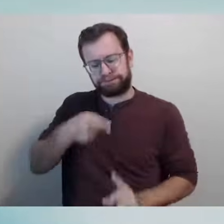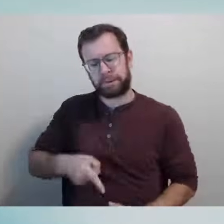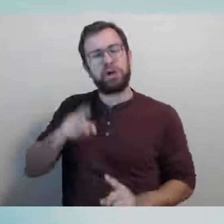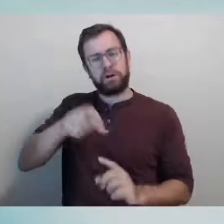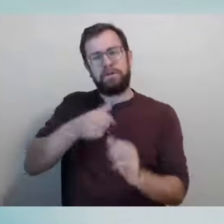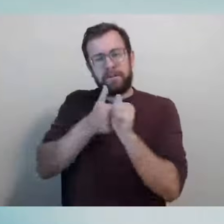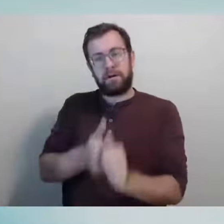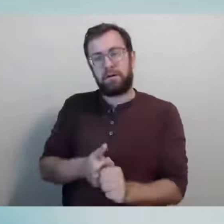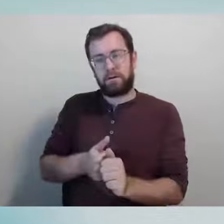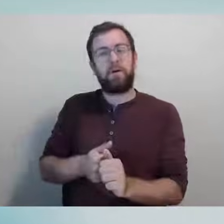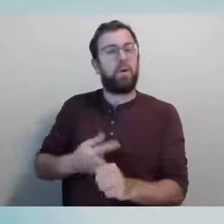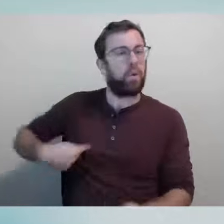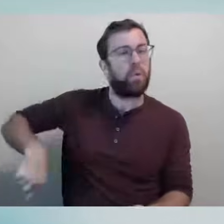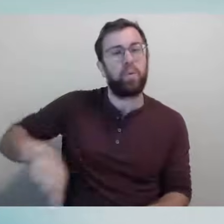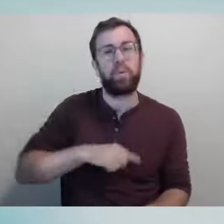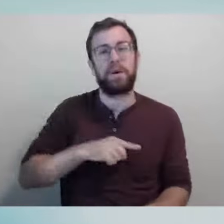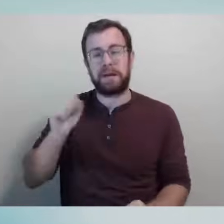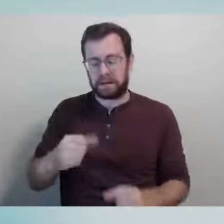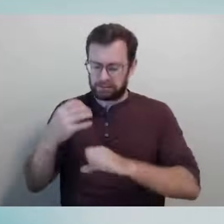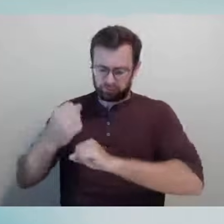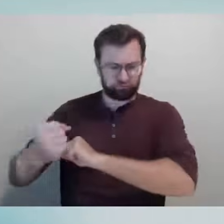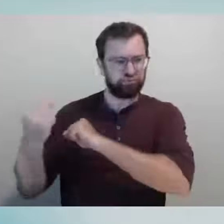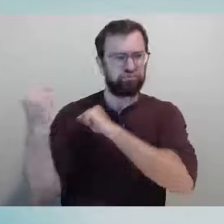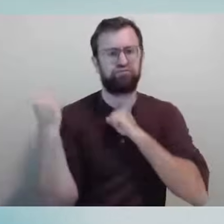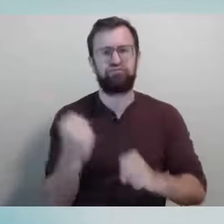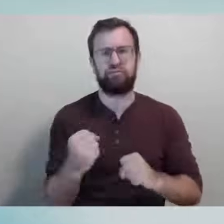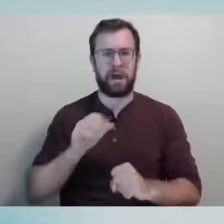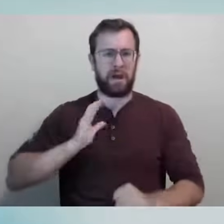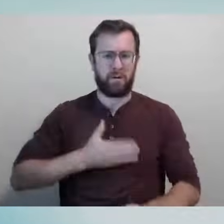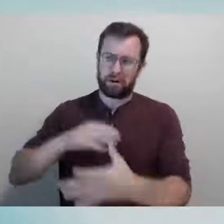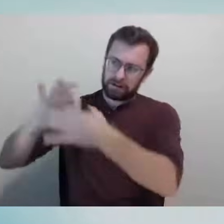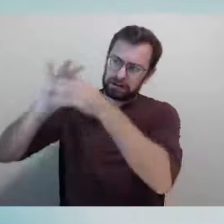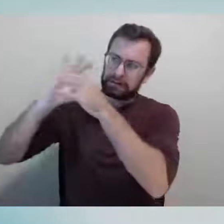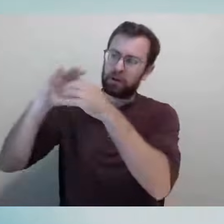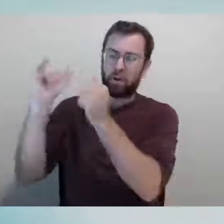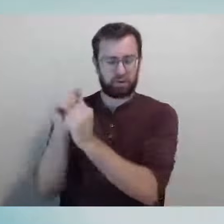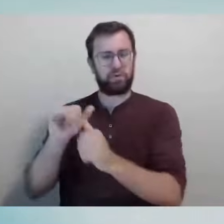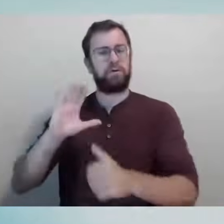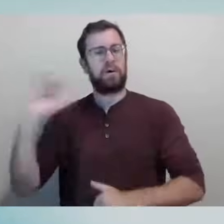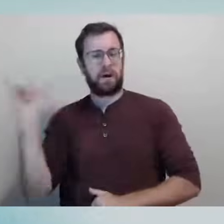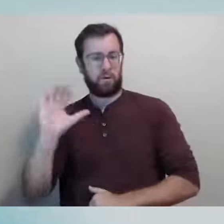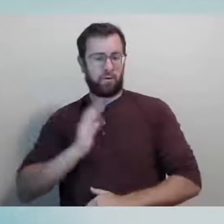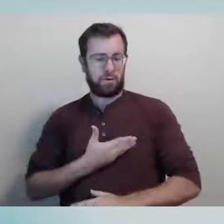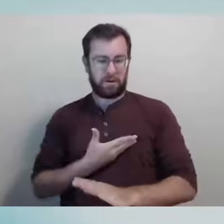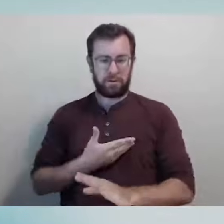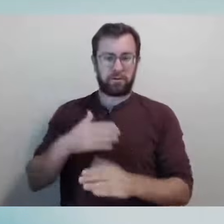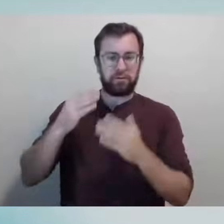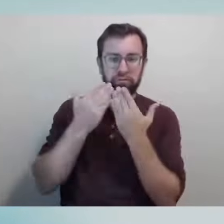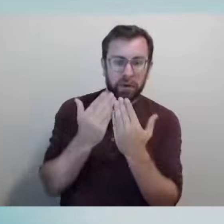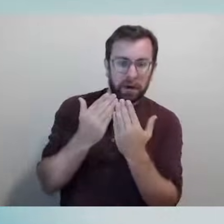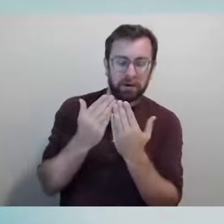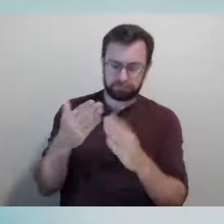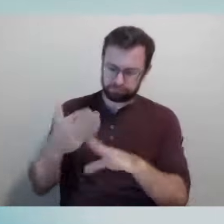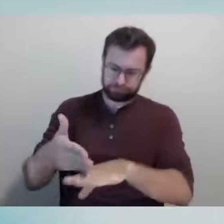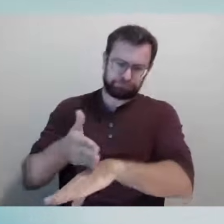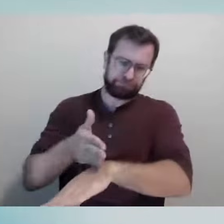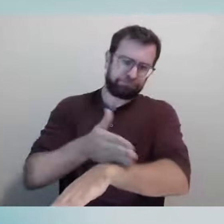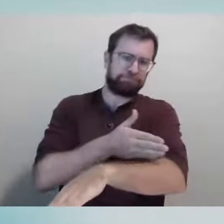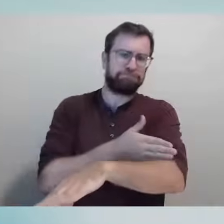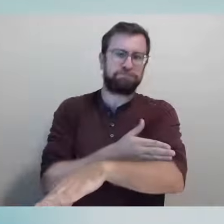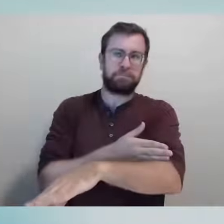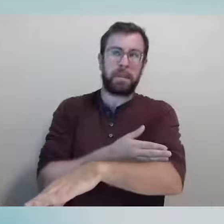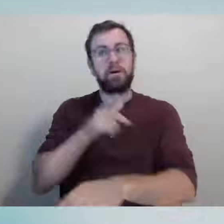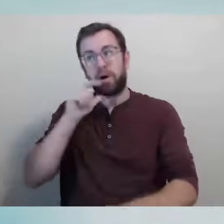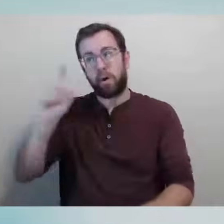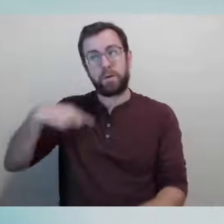our dua and to strengthen that connection so that when we do talk to Allah, not only does Allah listen to our duas, but Allah